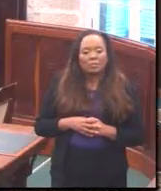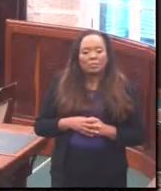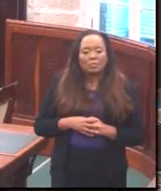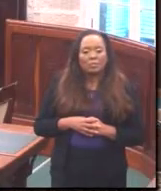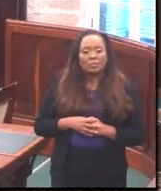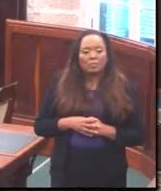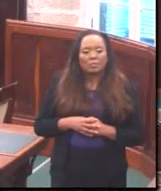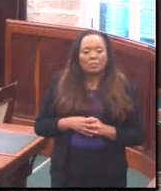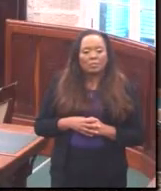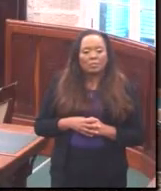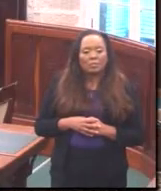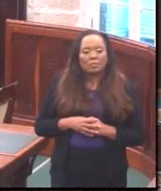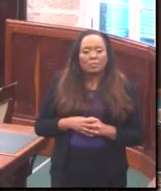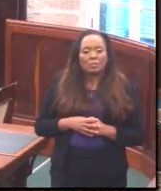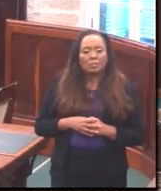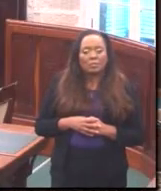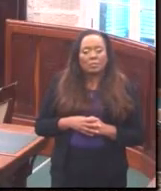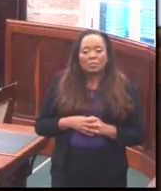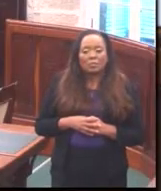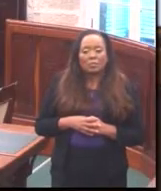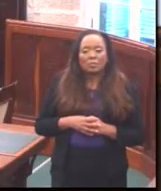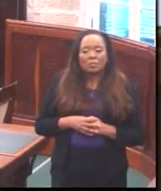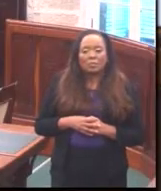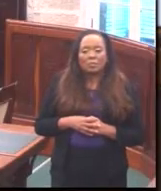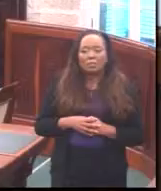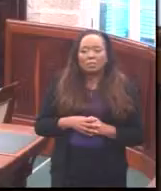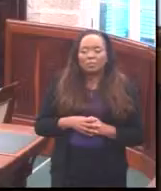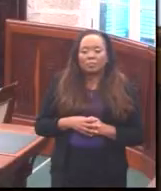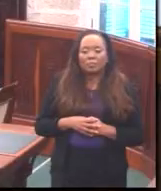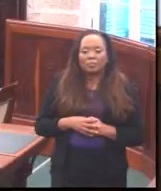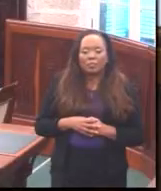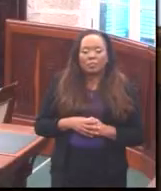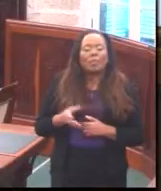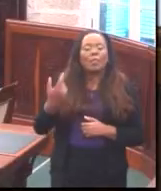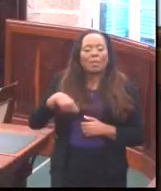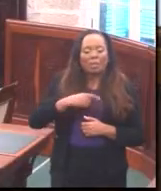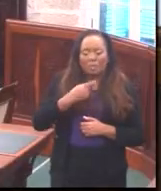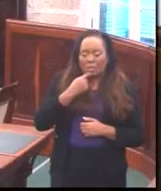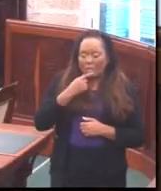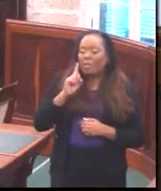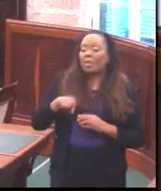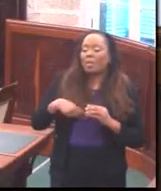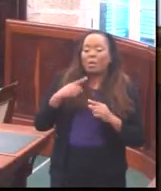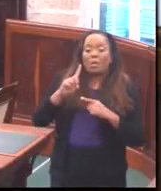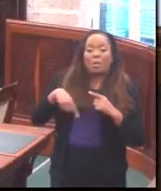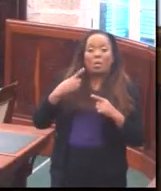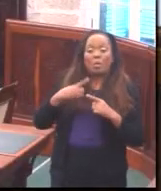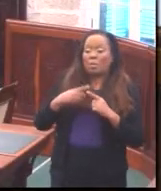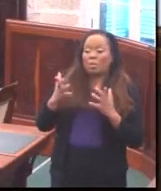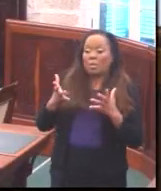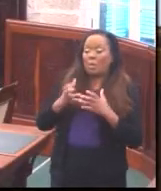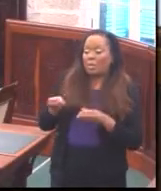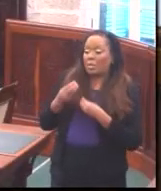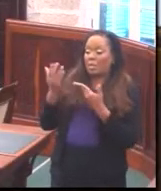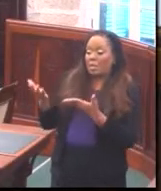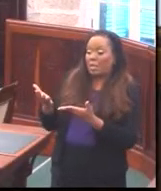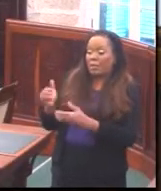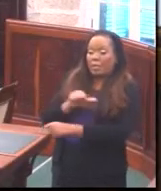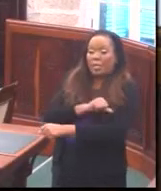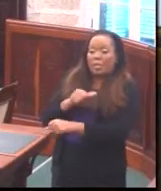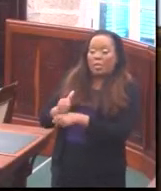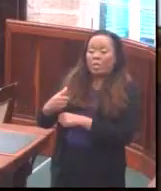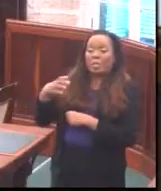that when this is amended to give authority to a functionary to report to